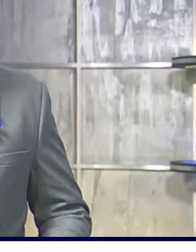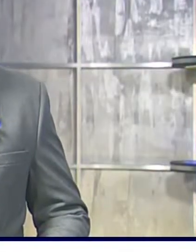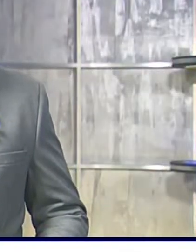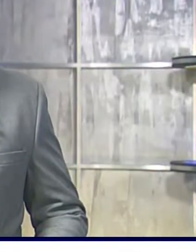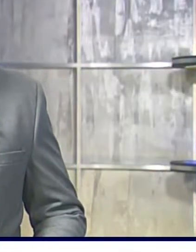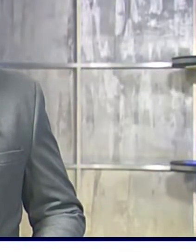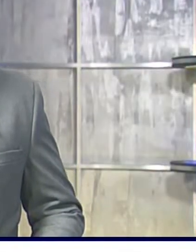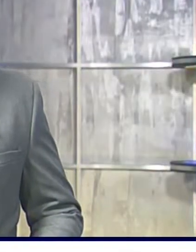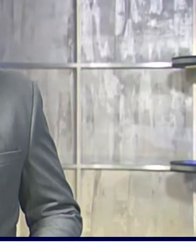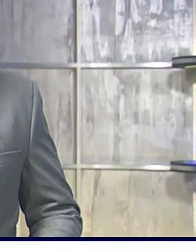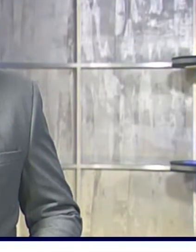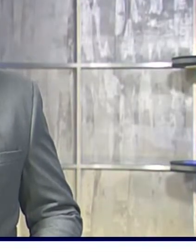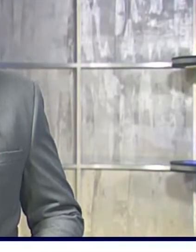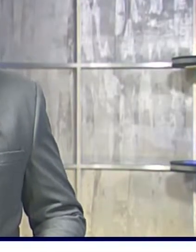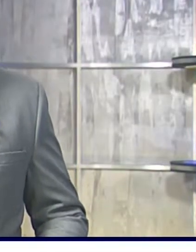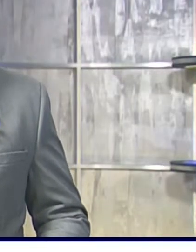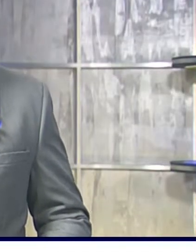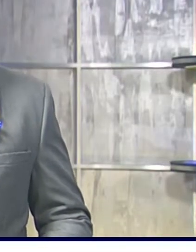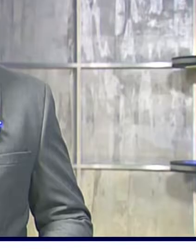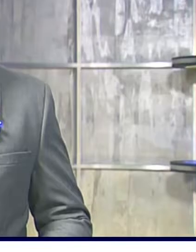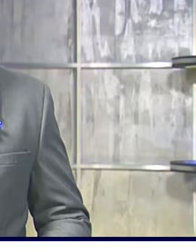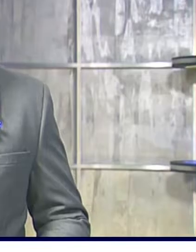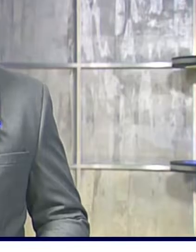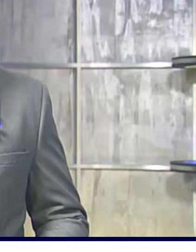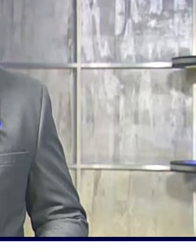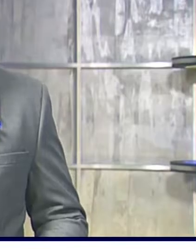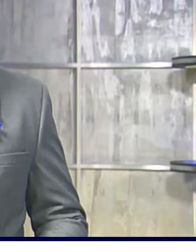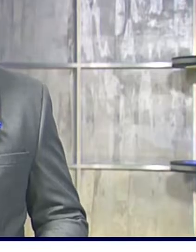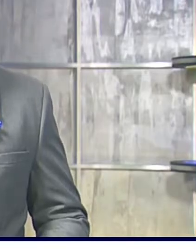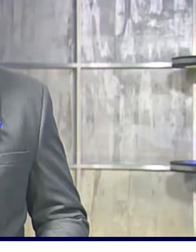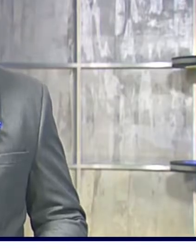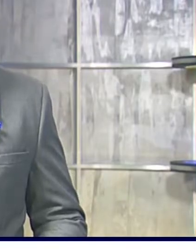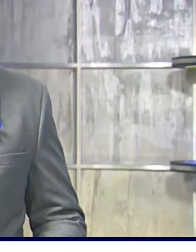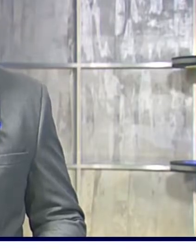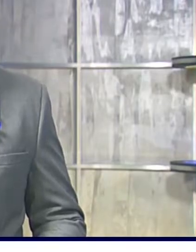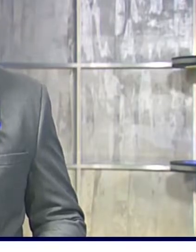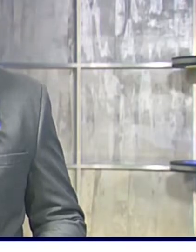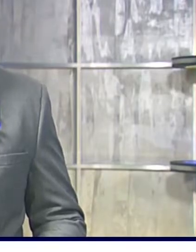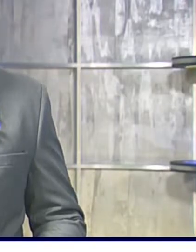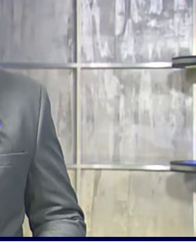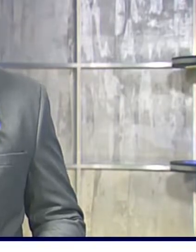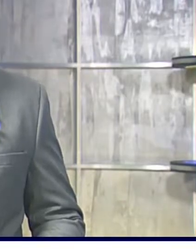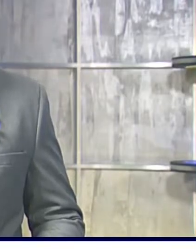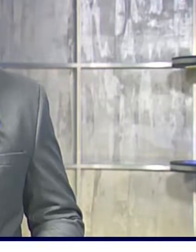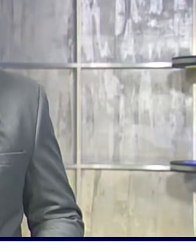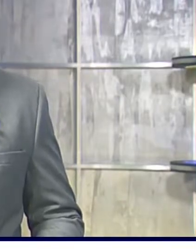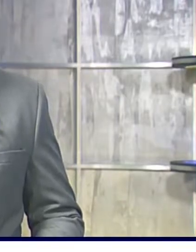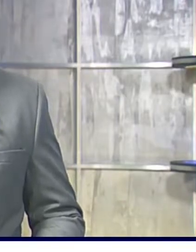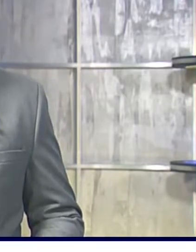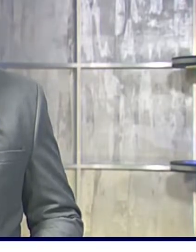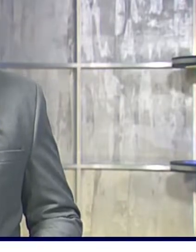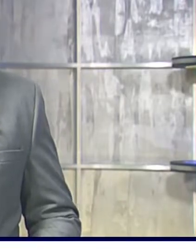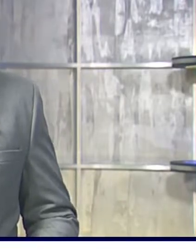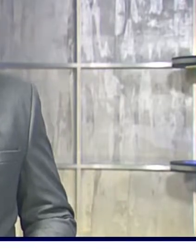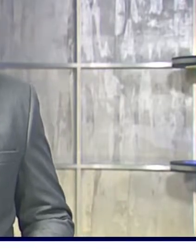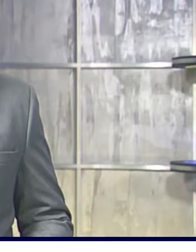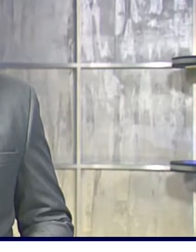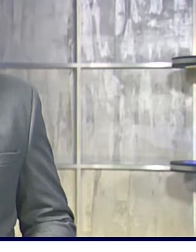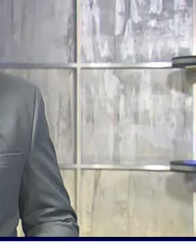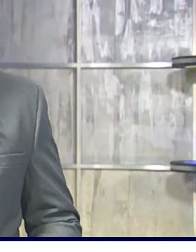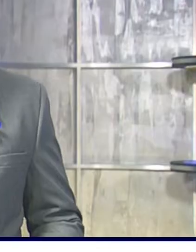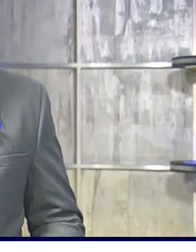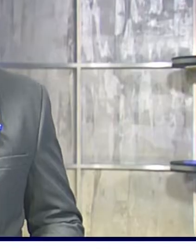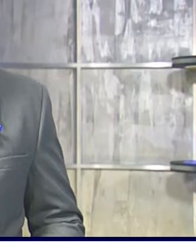Making headlines tonight, more assistance being sought from a regional body in fast-tracking policy reforms. Barbados moves